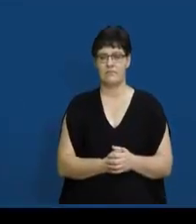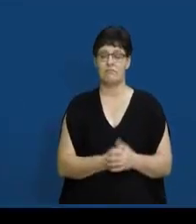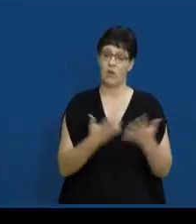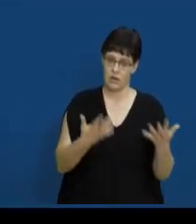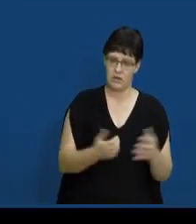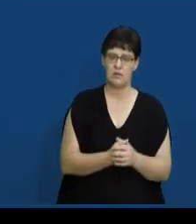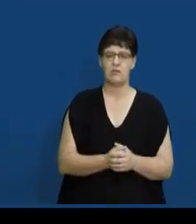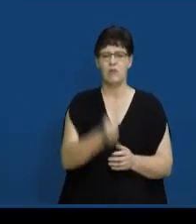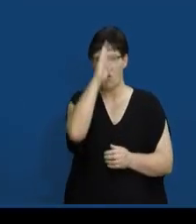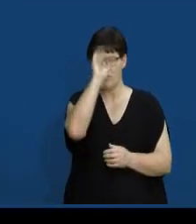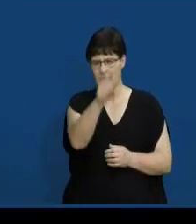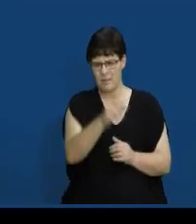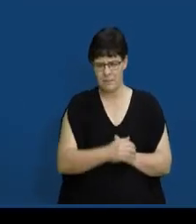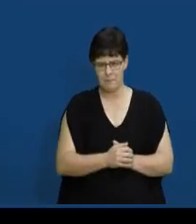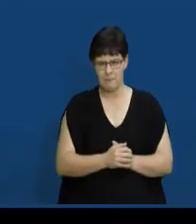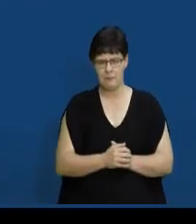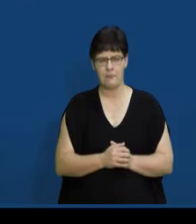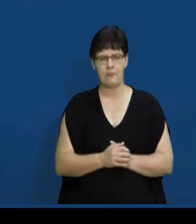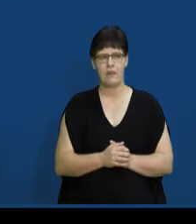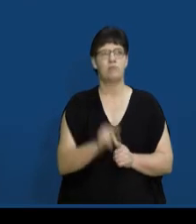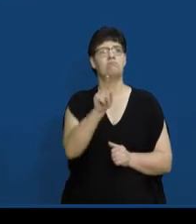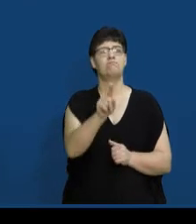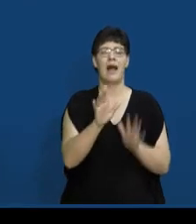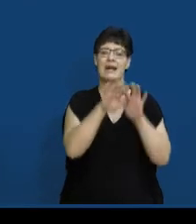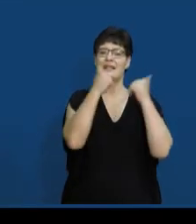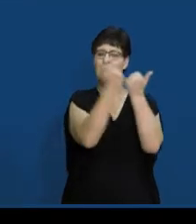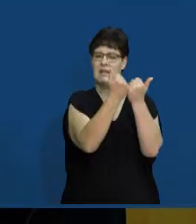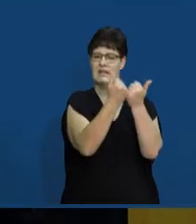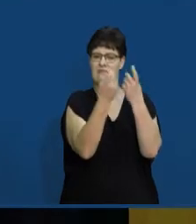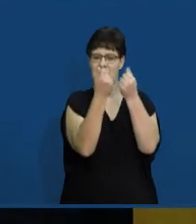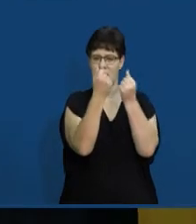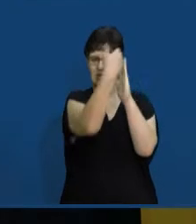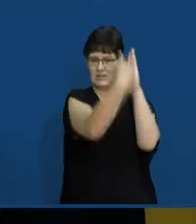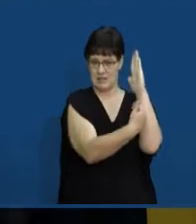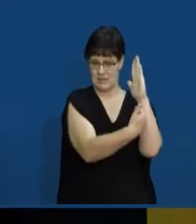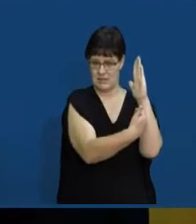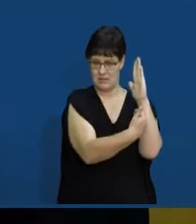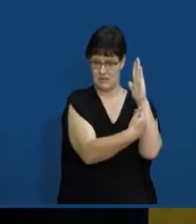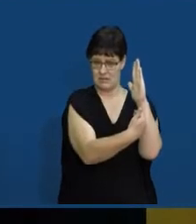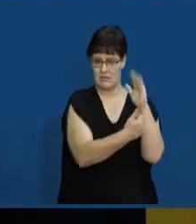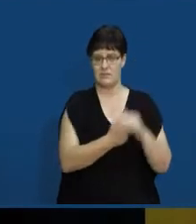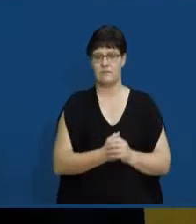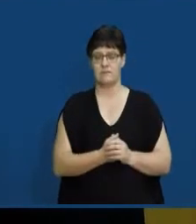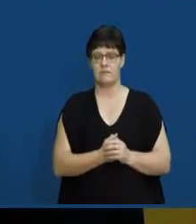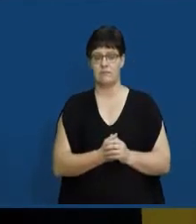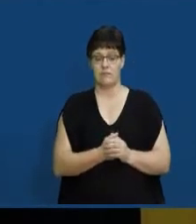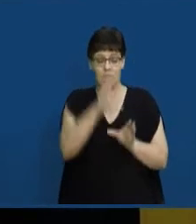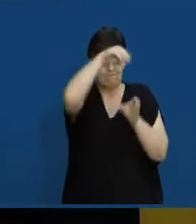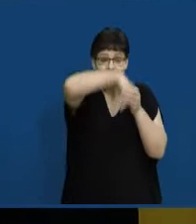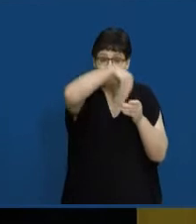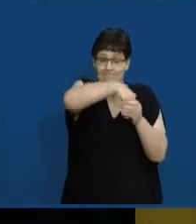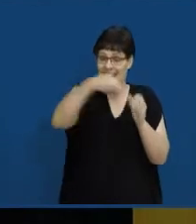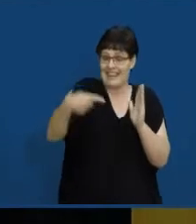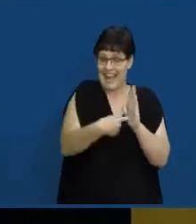Okay, now remember, when it comes to your company financial statements, included in the company